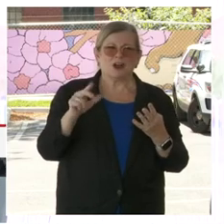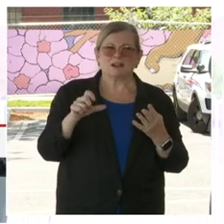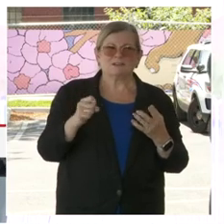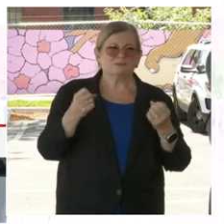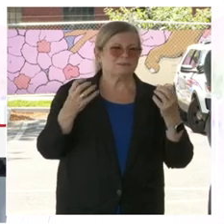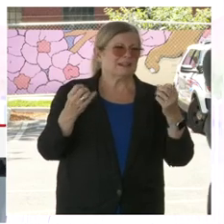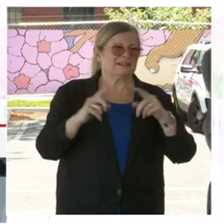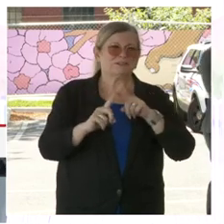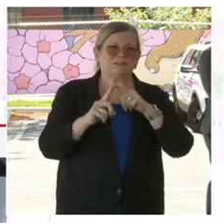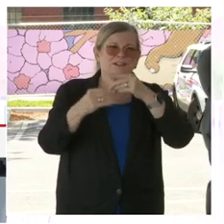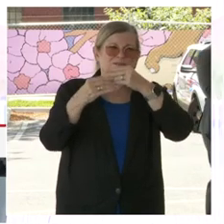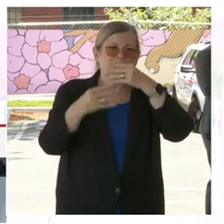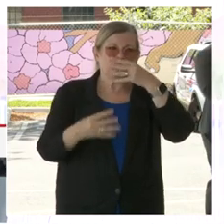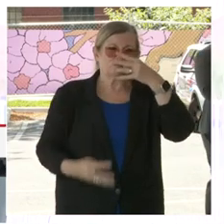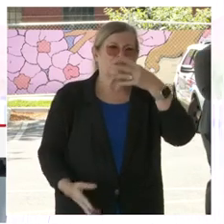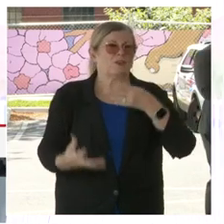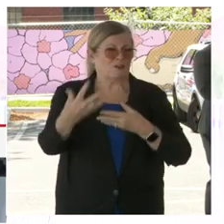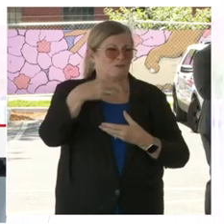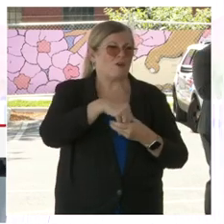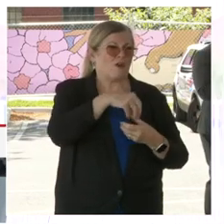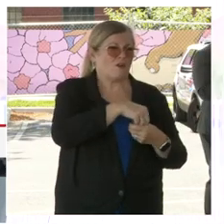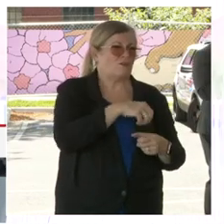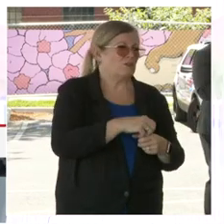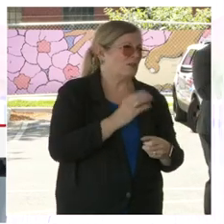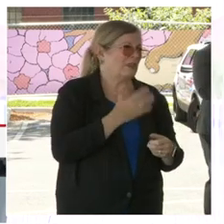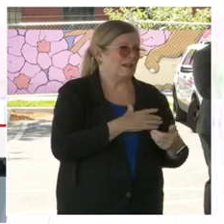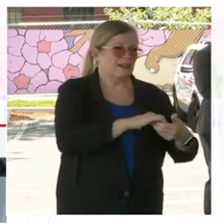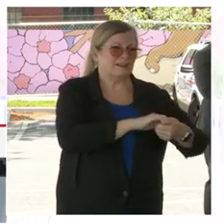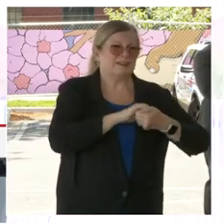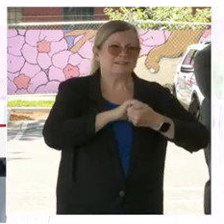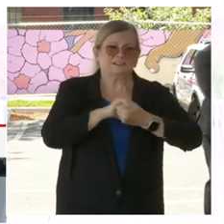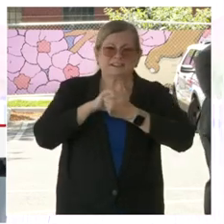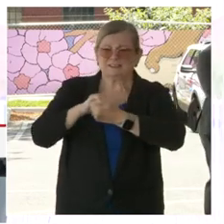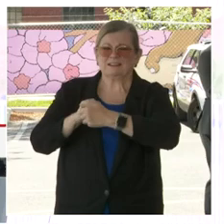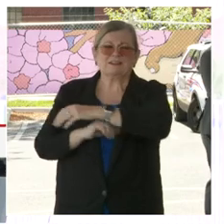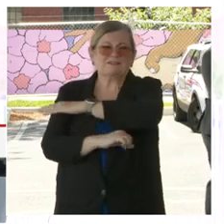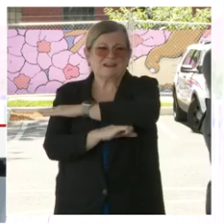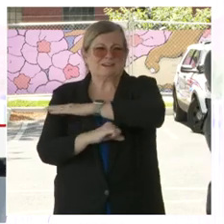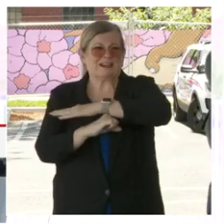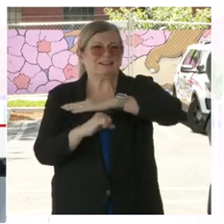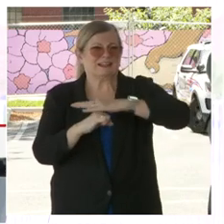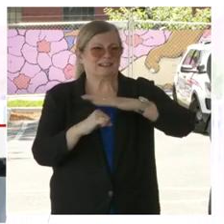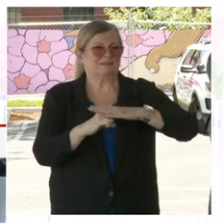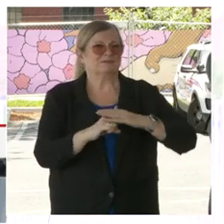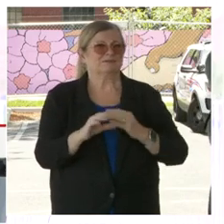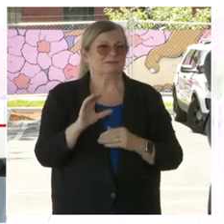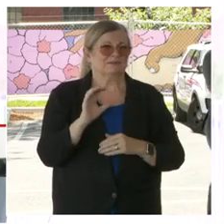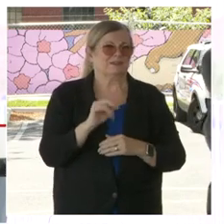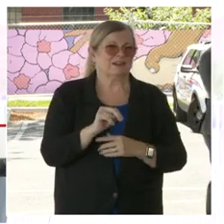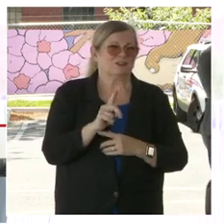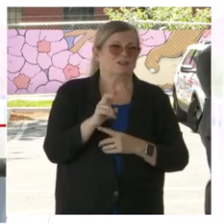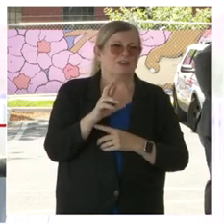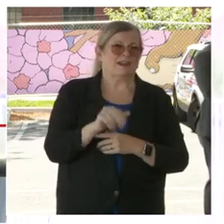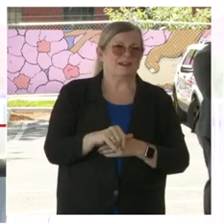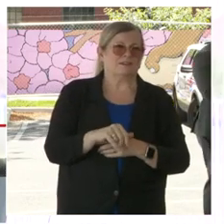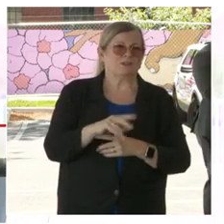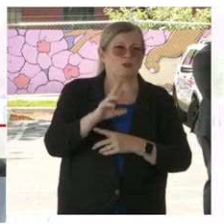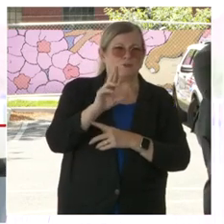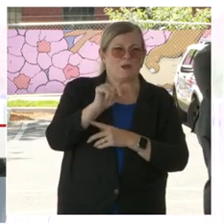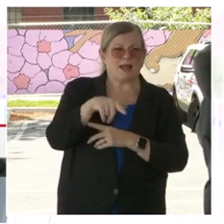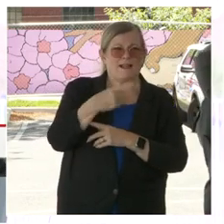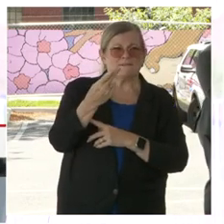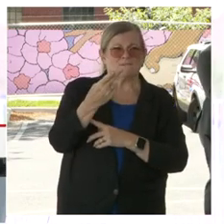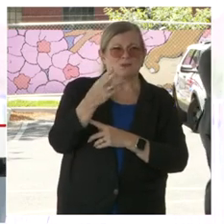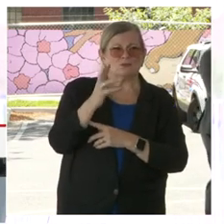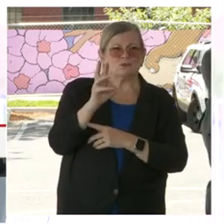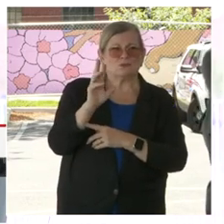represent the power of the collective, but most of all, our founder, Lorraine Powell Jobs. Ralph Waldo Emerson, the transcendentalist author and